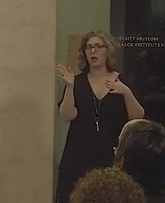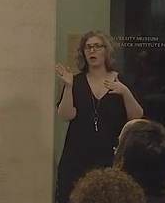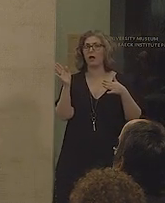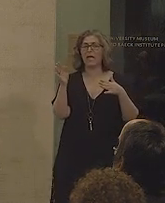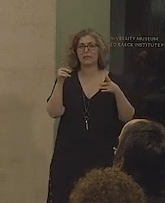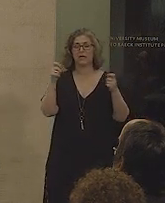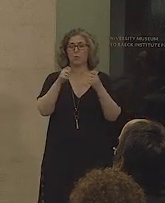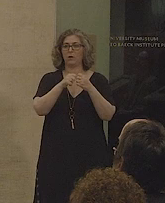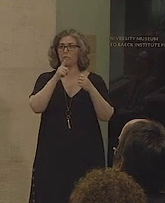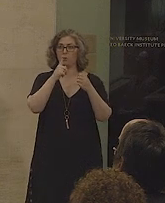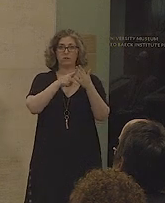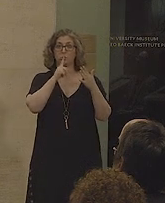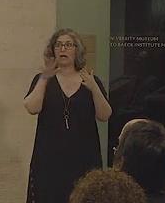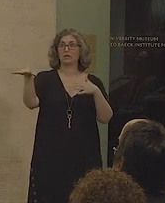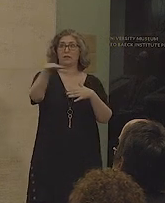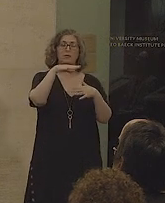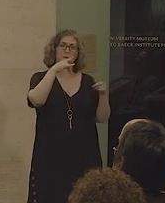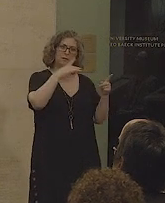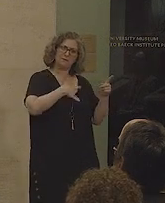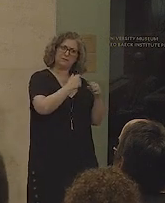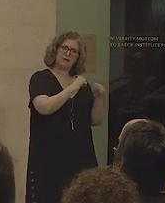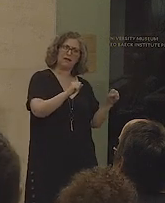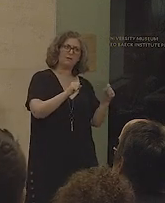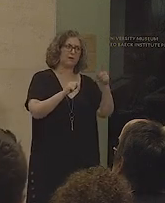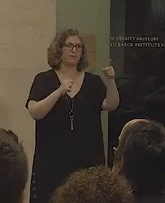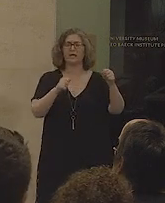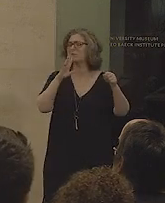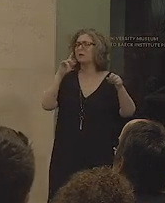with the reality of what's out there so the kids do feel safe.